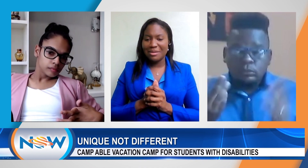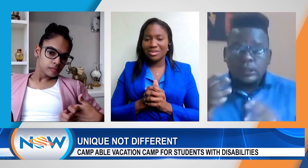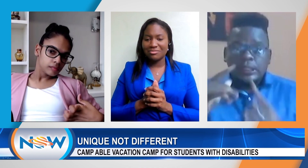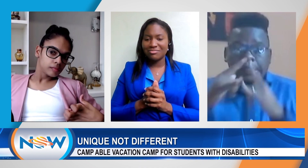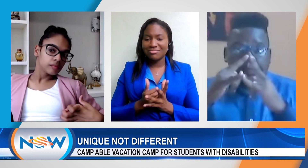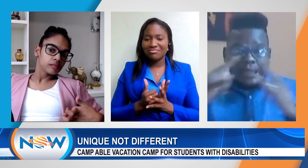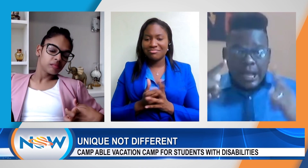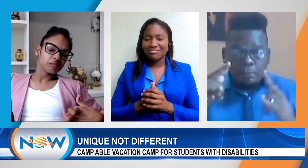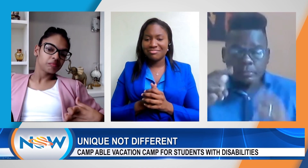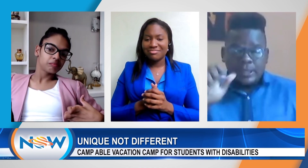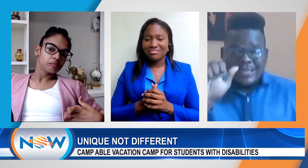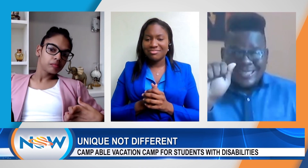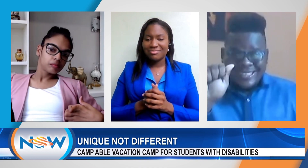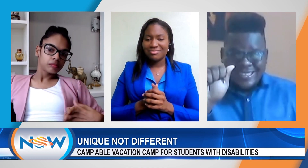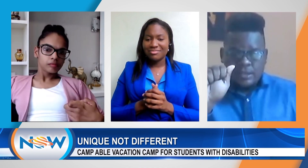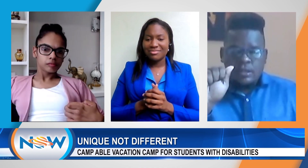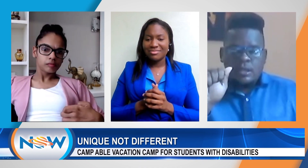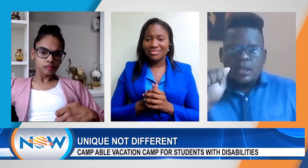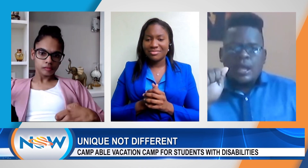Camp Able